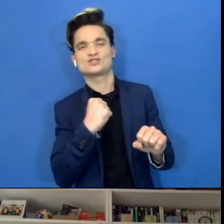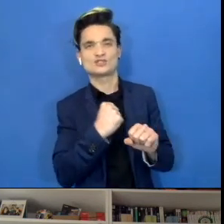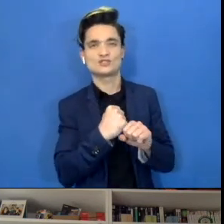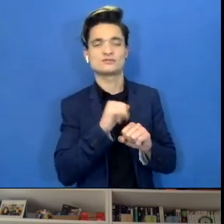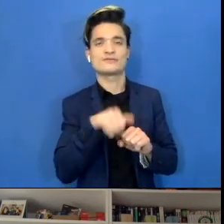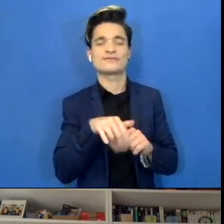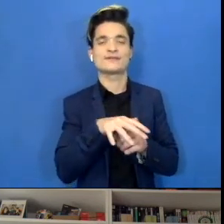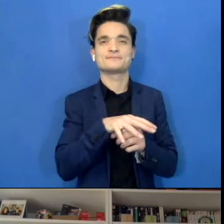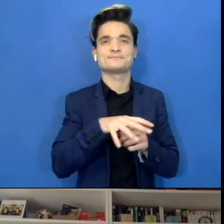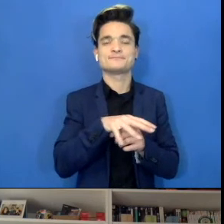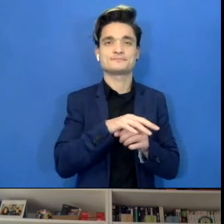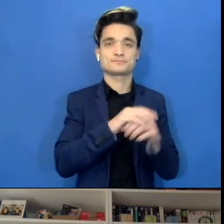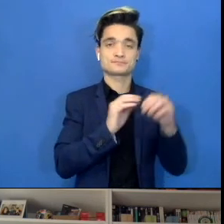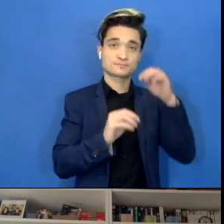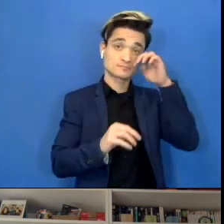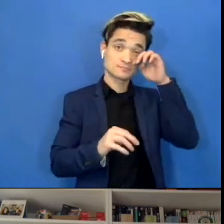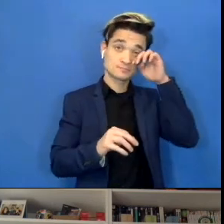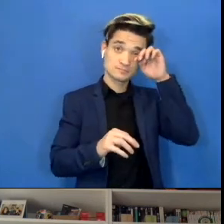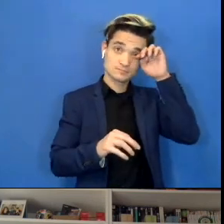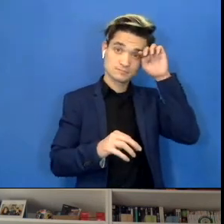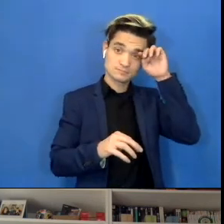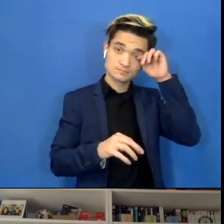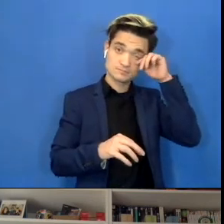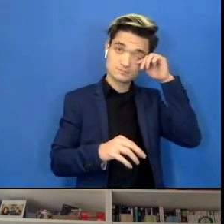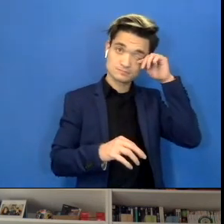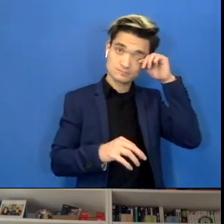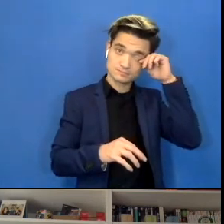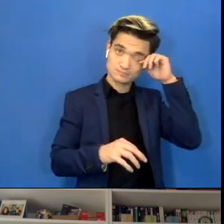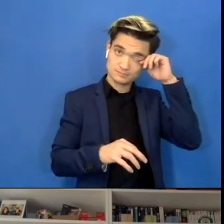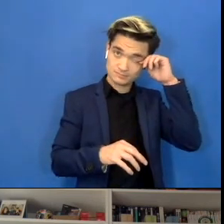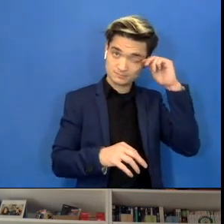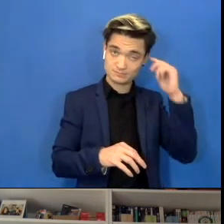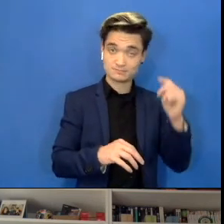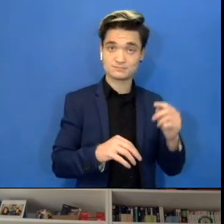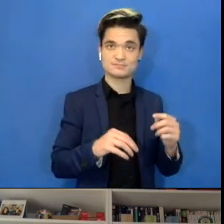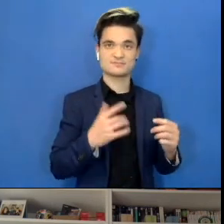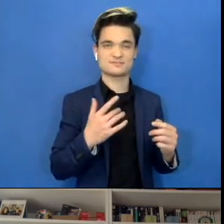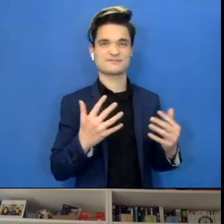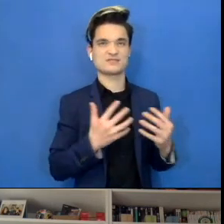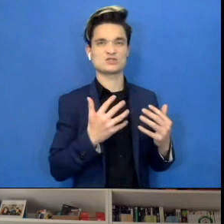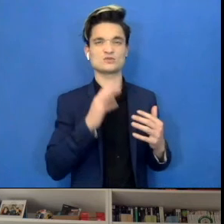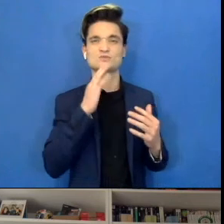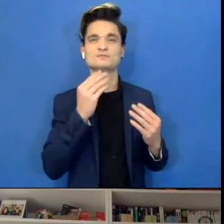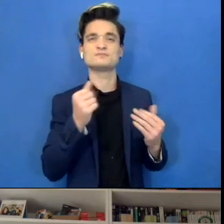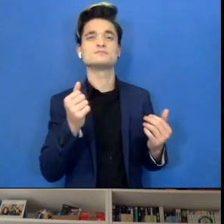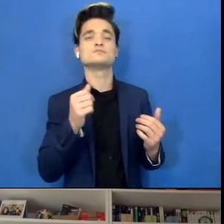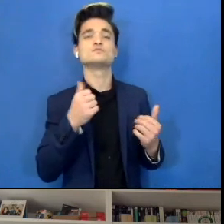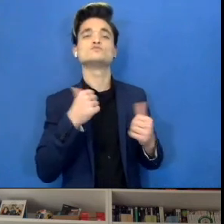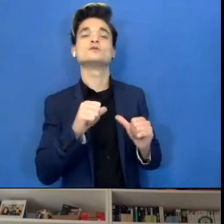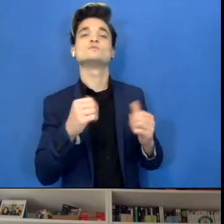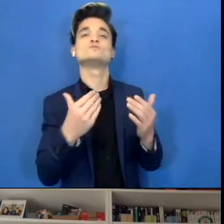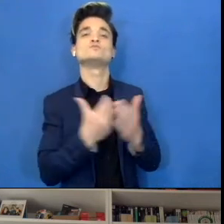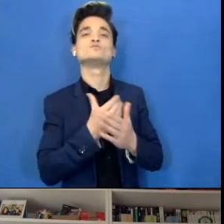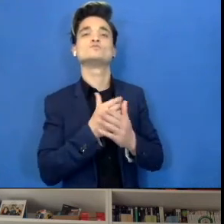bit of your fears and try something new. And that zone is absolutely okay, as long as you're listening to your partner.